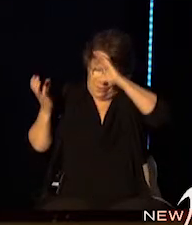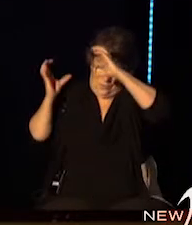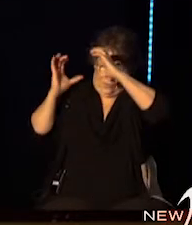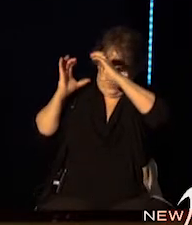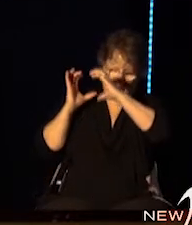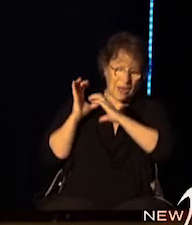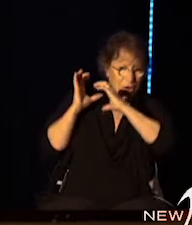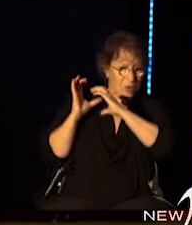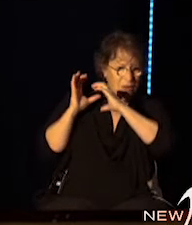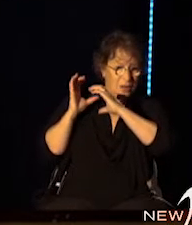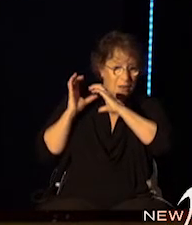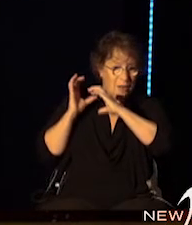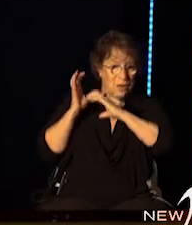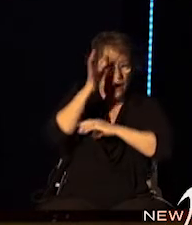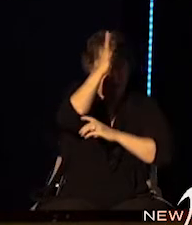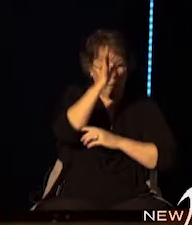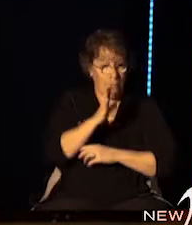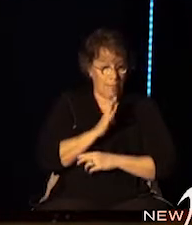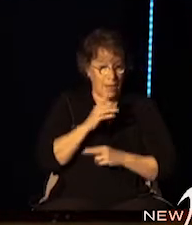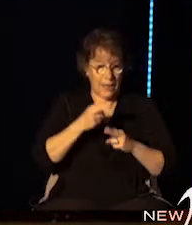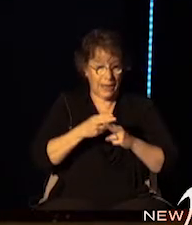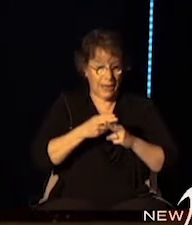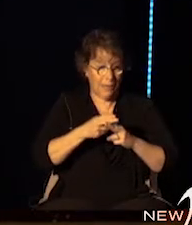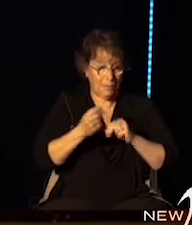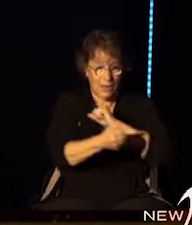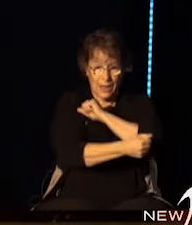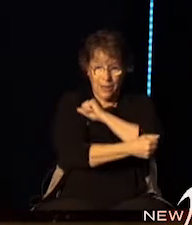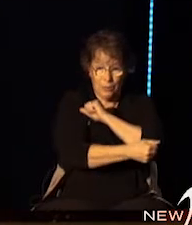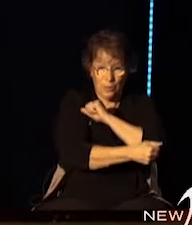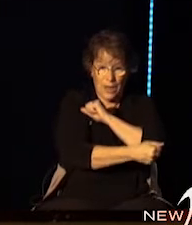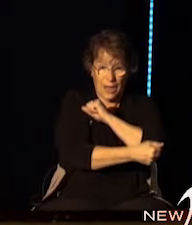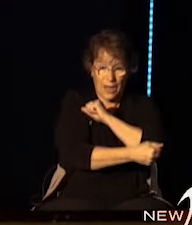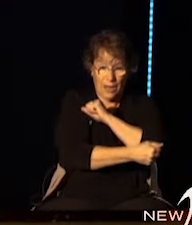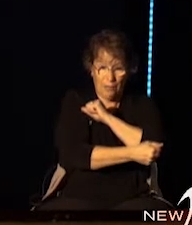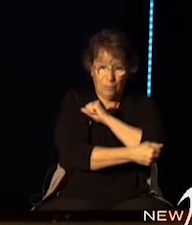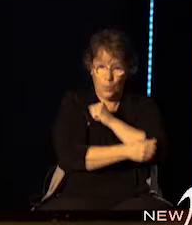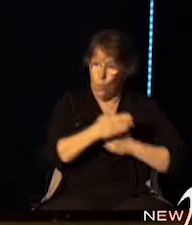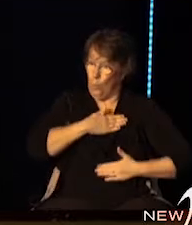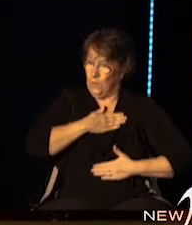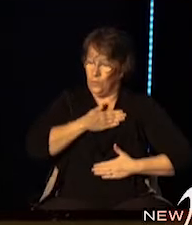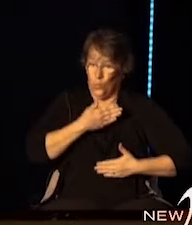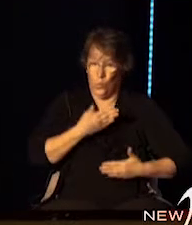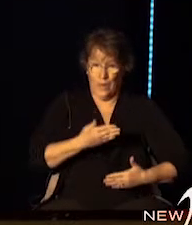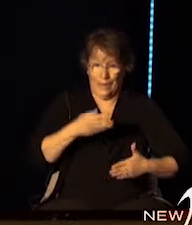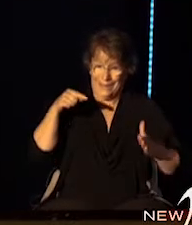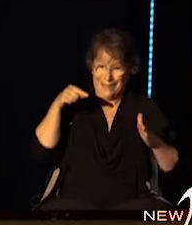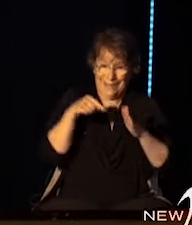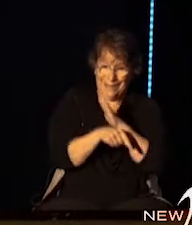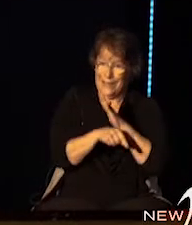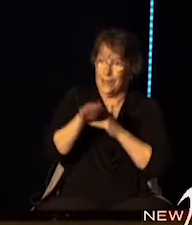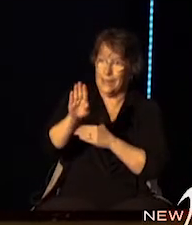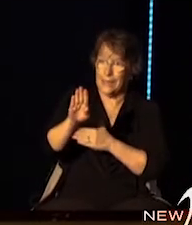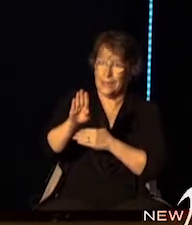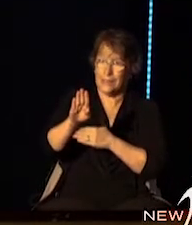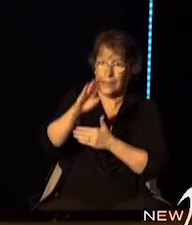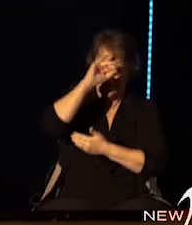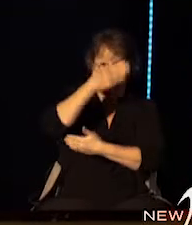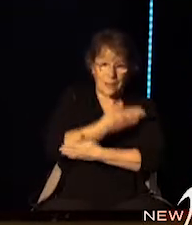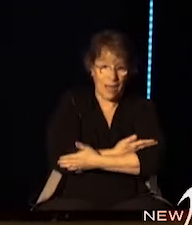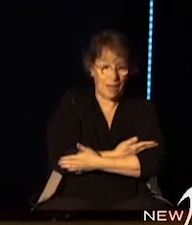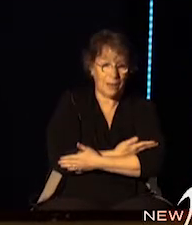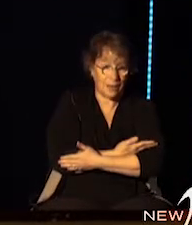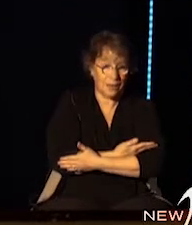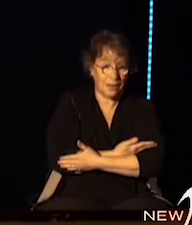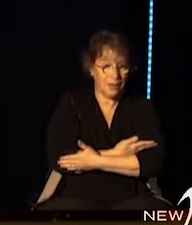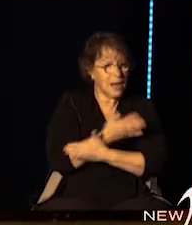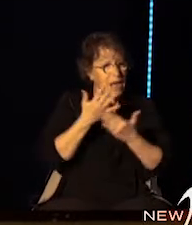named Abraham who is willing to lay his own son down. And now the Father